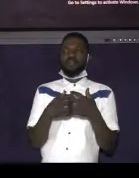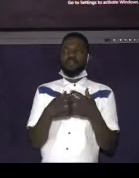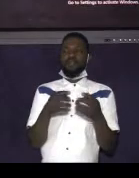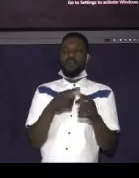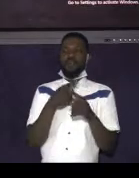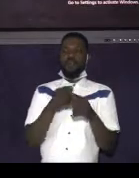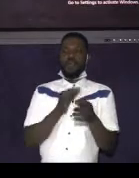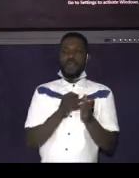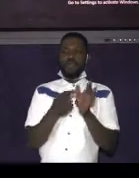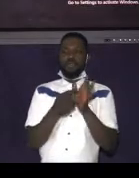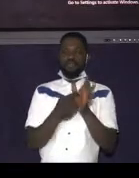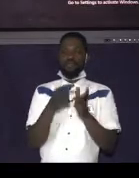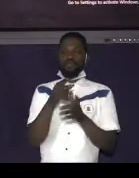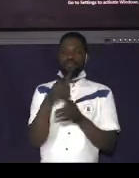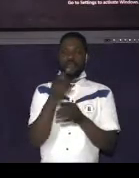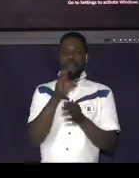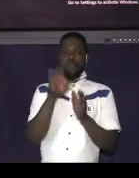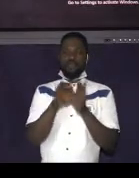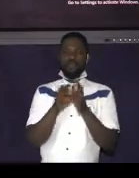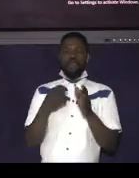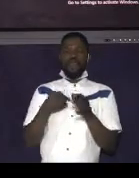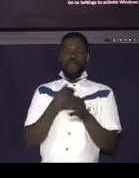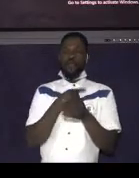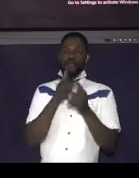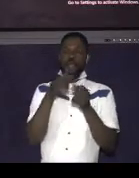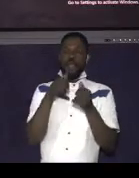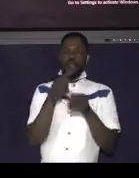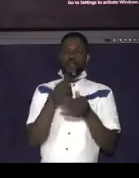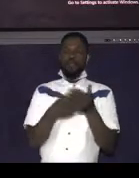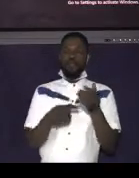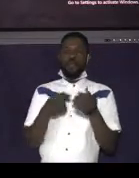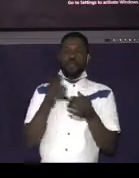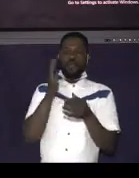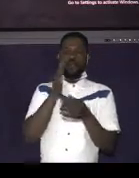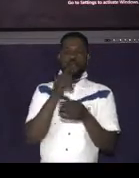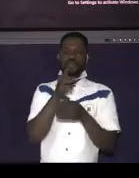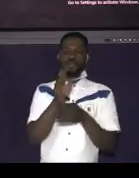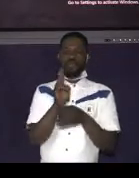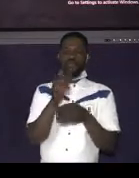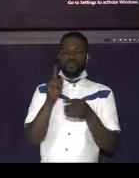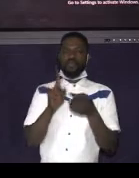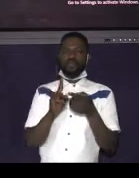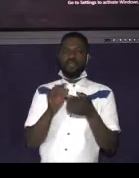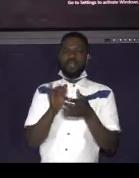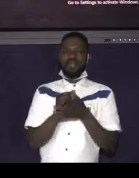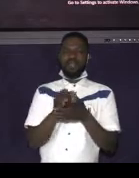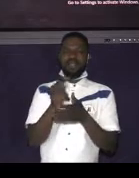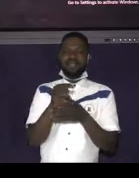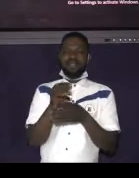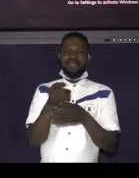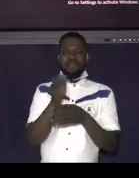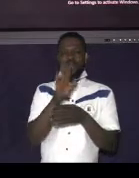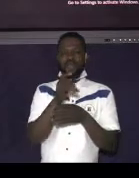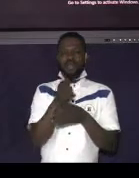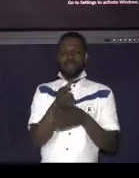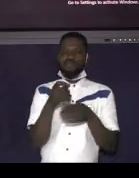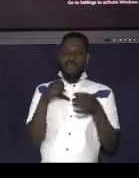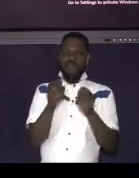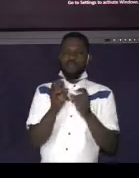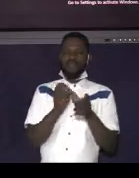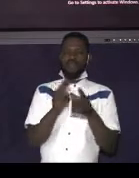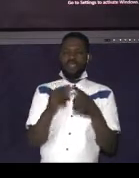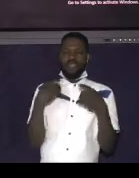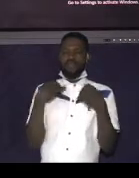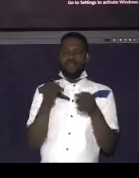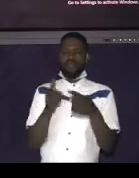when I showed you the picture, we talked about what will you use that require little effort or your strength